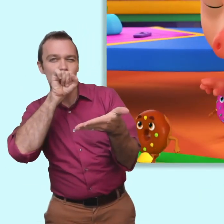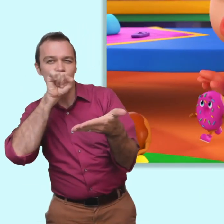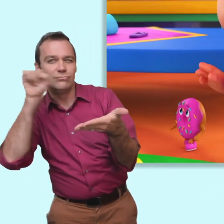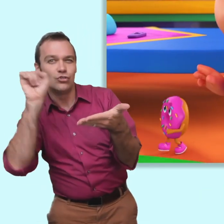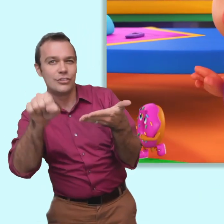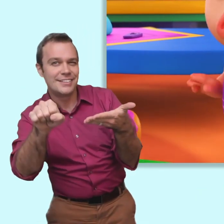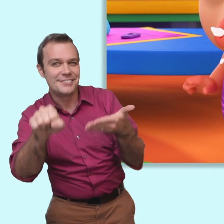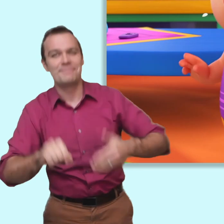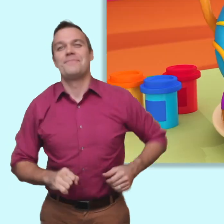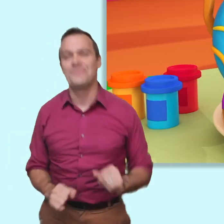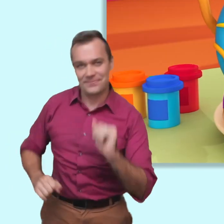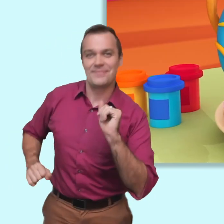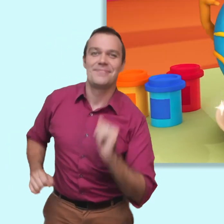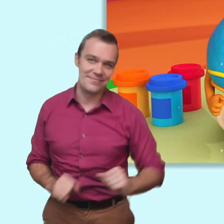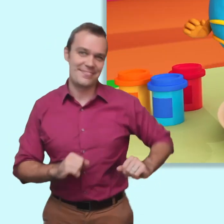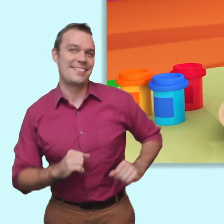love to dance.